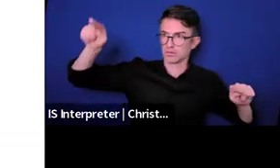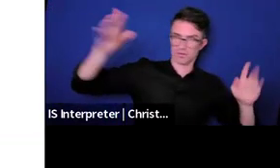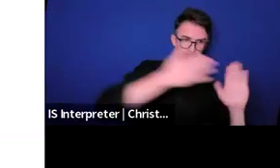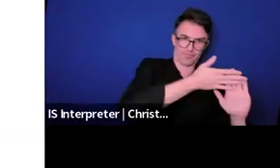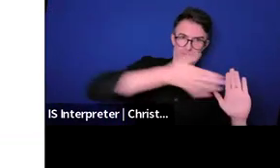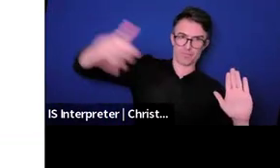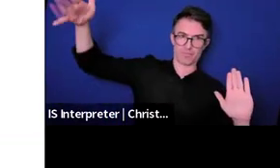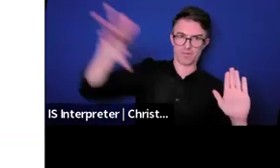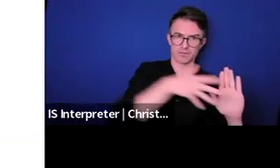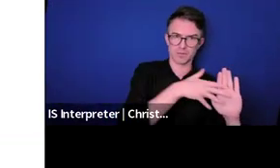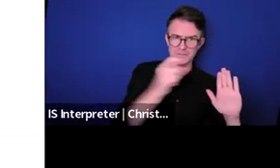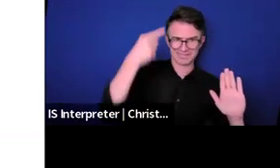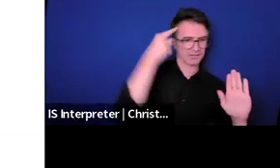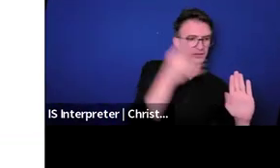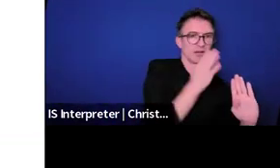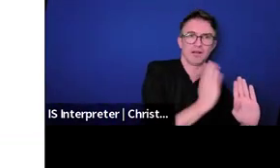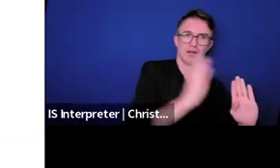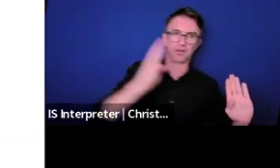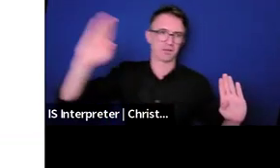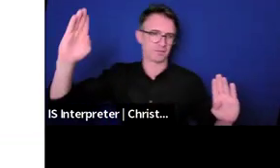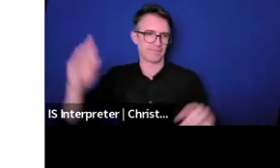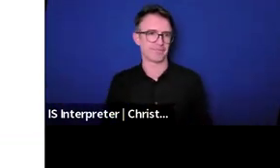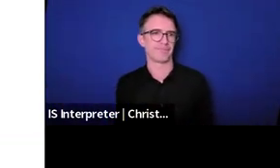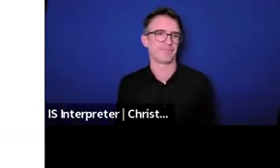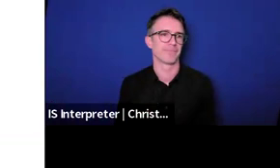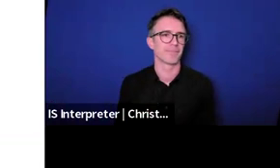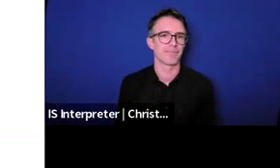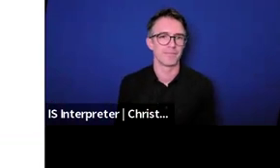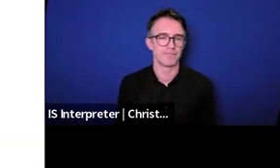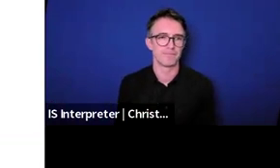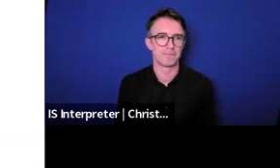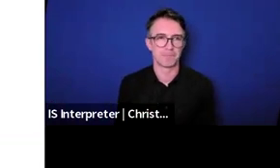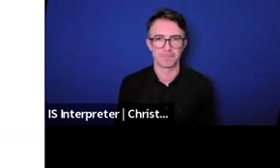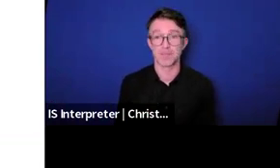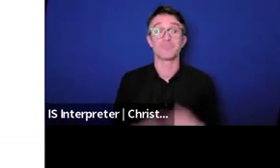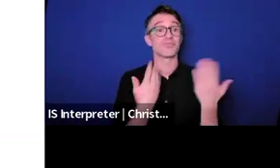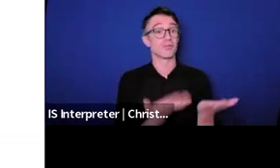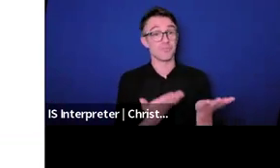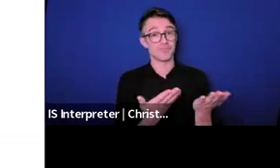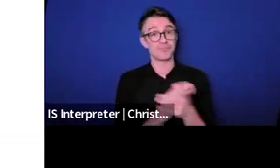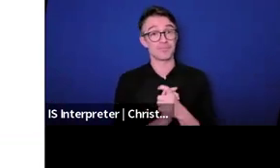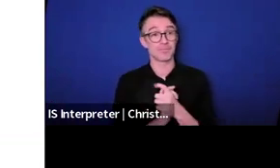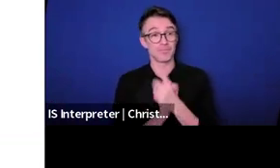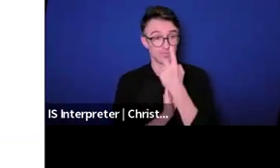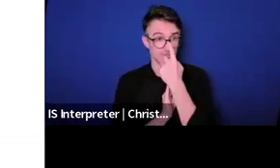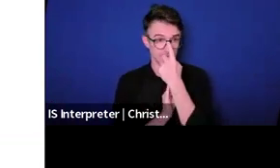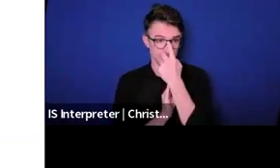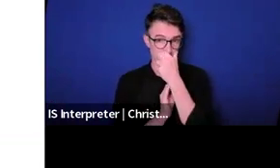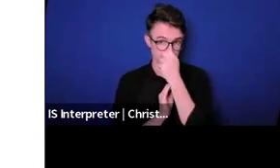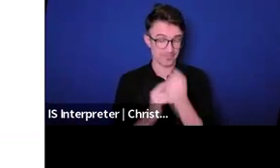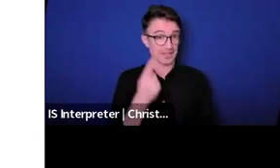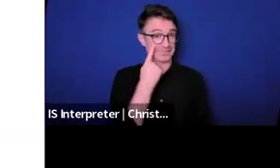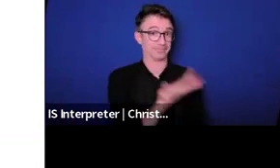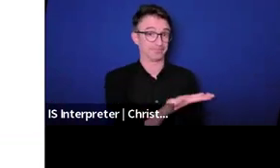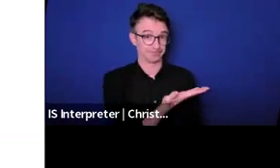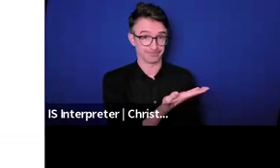slide. This then means, of course, that we have a range of actors that are involved